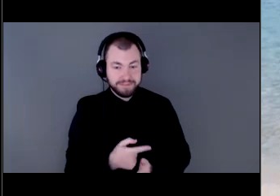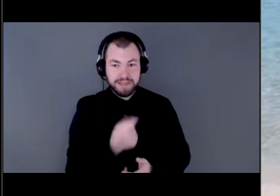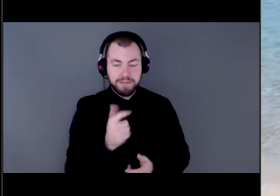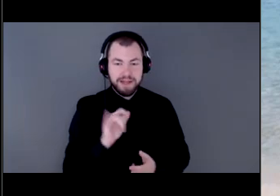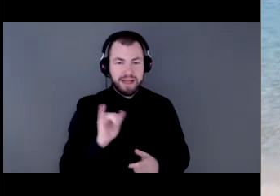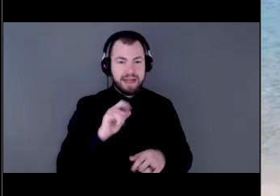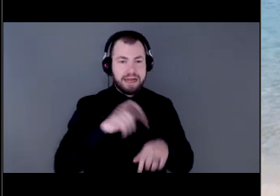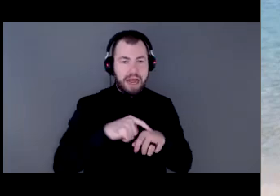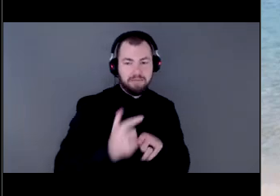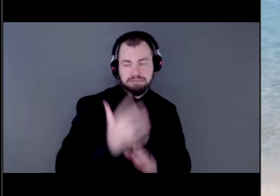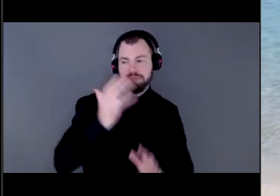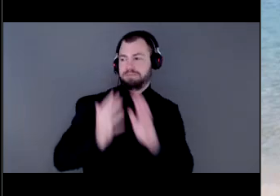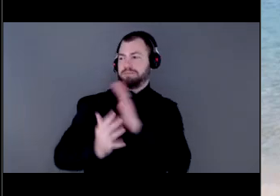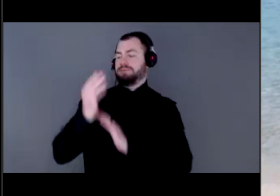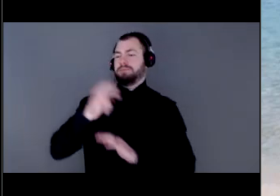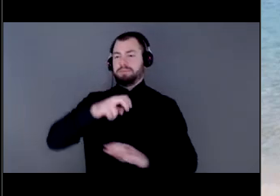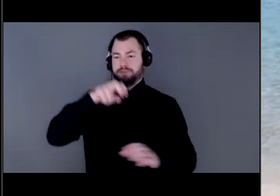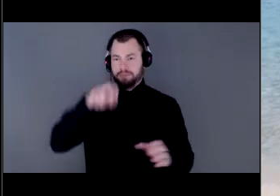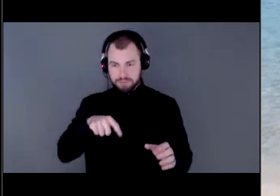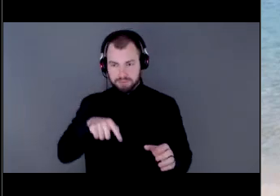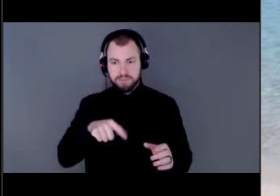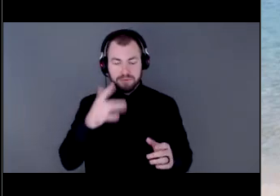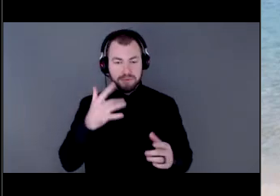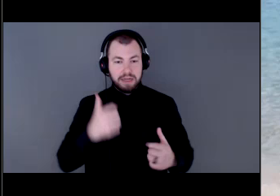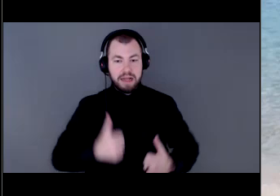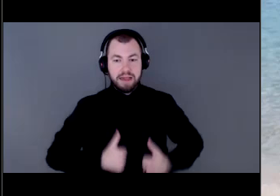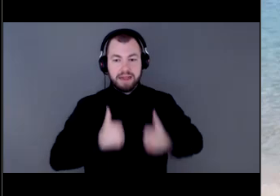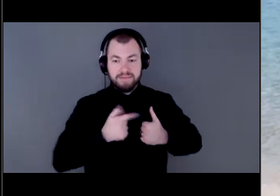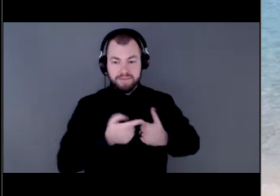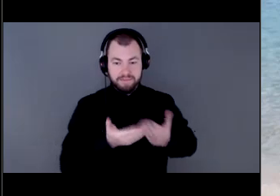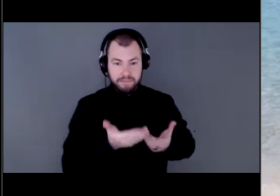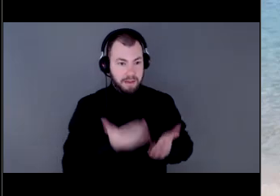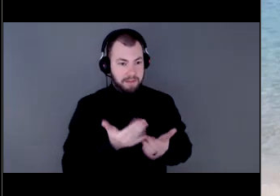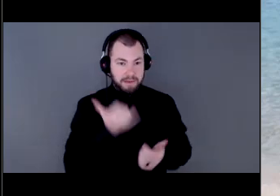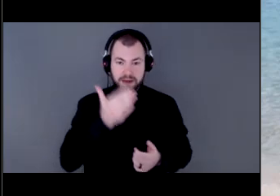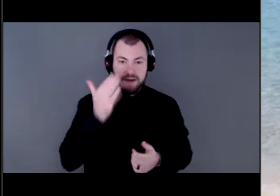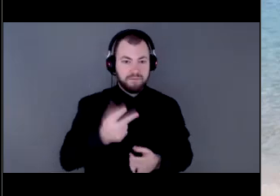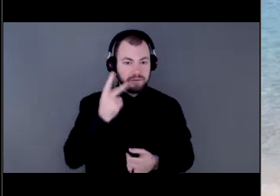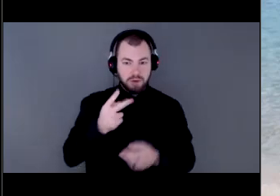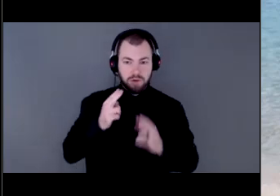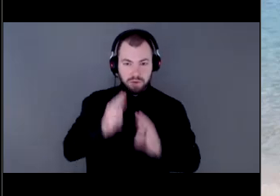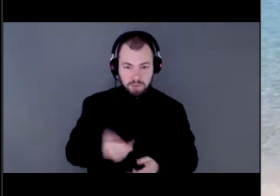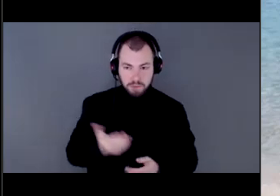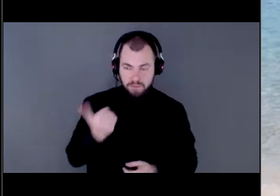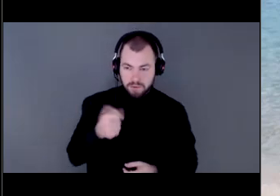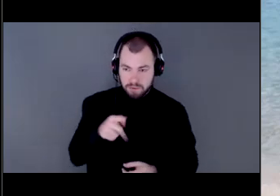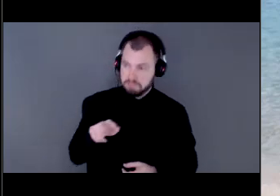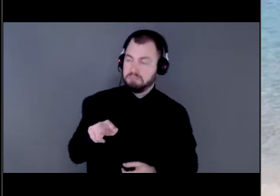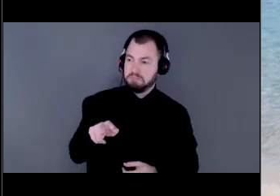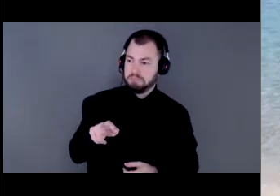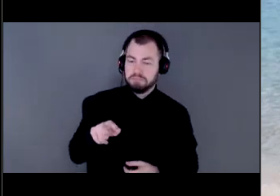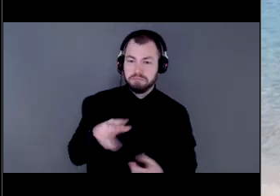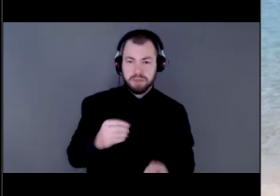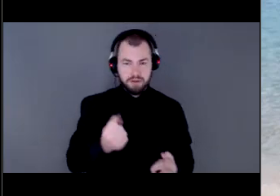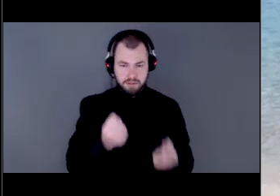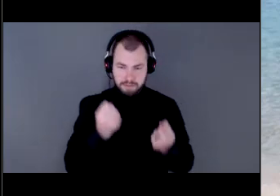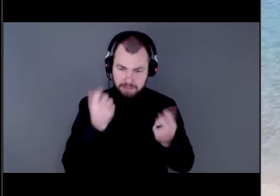visit this place, because the wildlife may have never seen a human, and the abundance of wildlife,